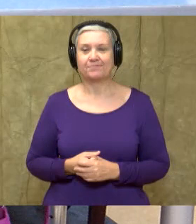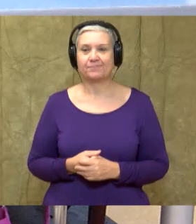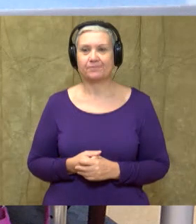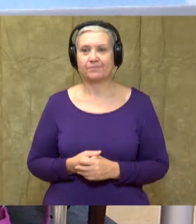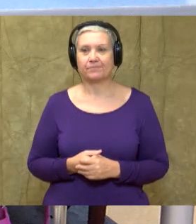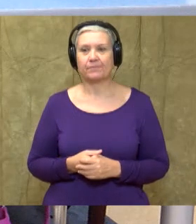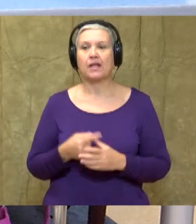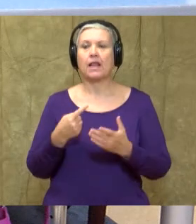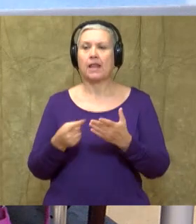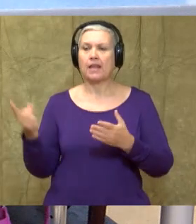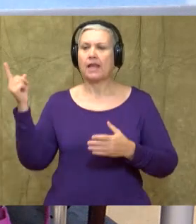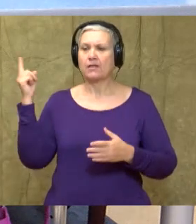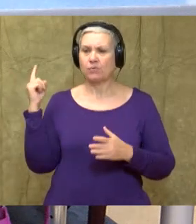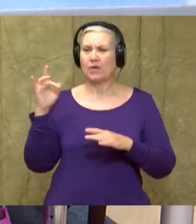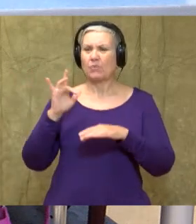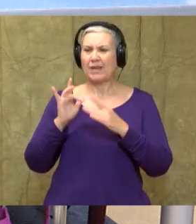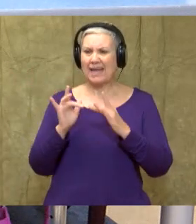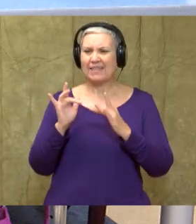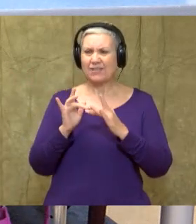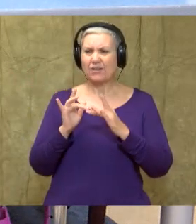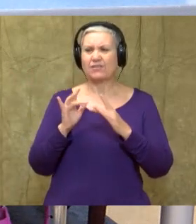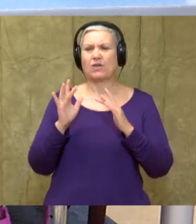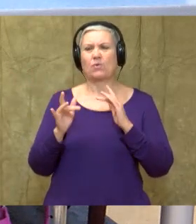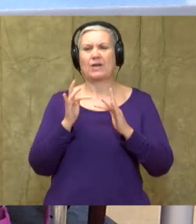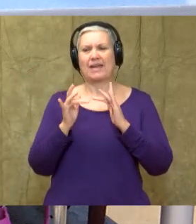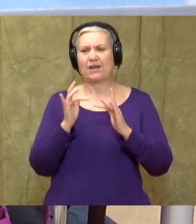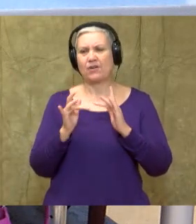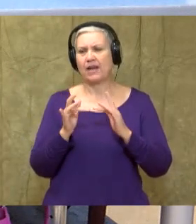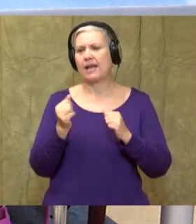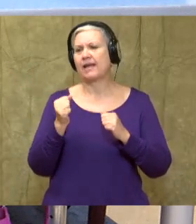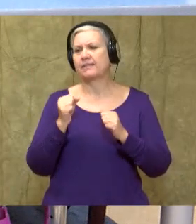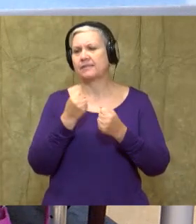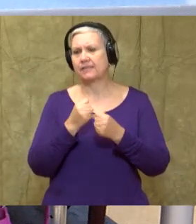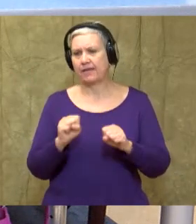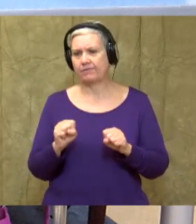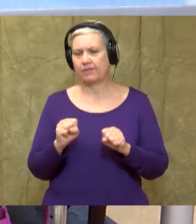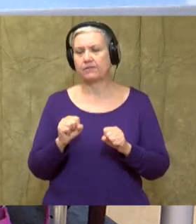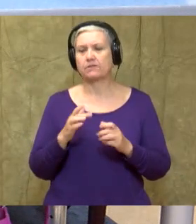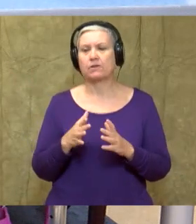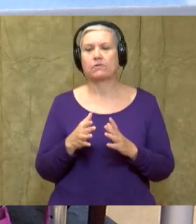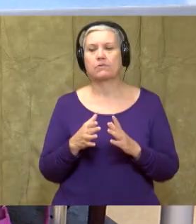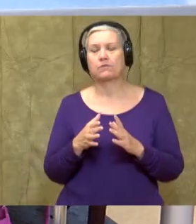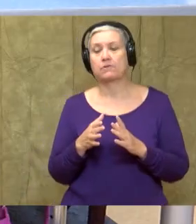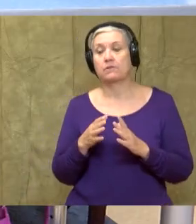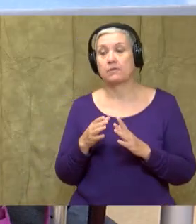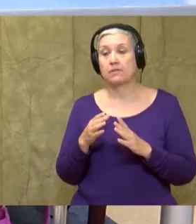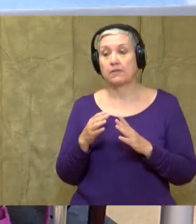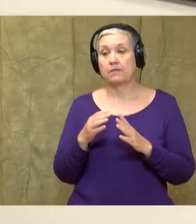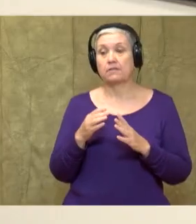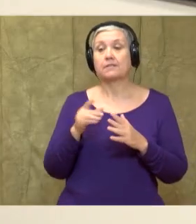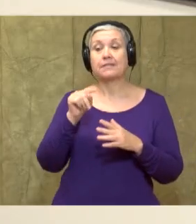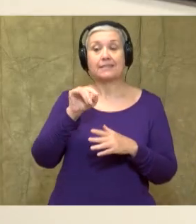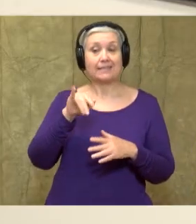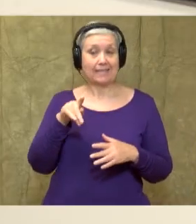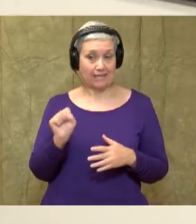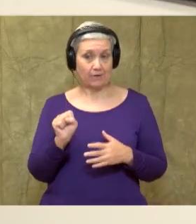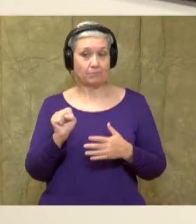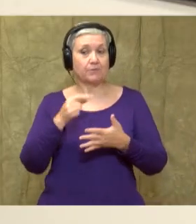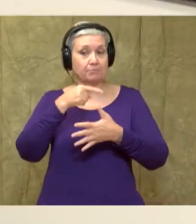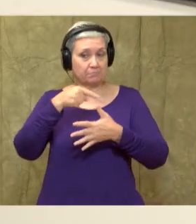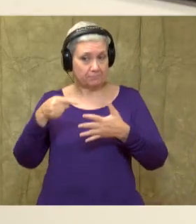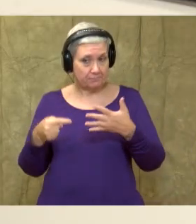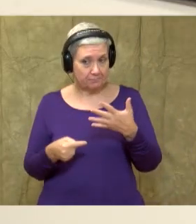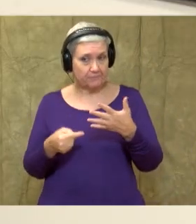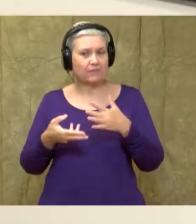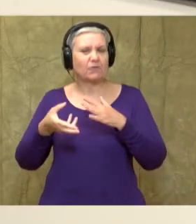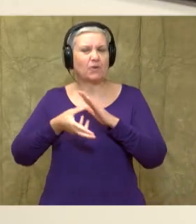on last week we did touch a little on internet safety. So let's go over some internet safety tips, do a little review on what we did